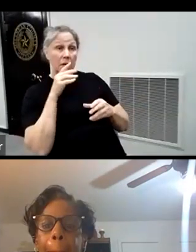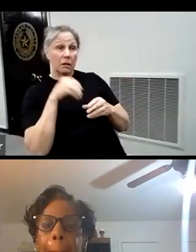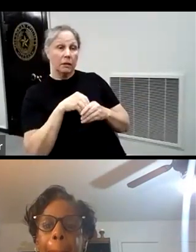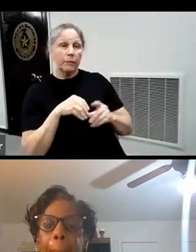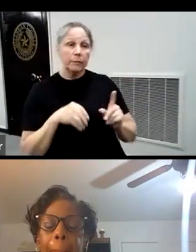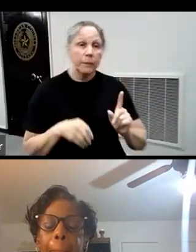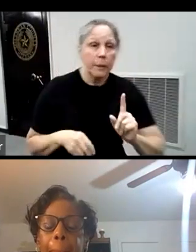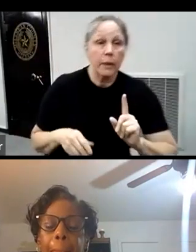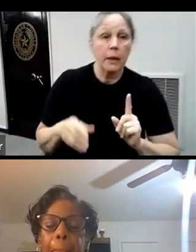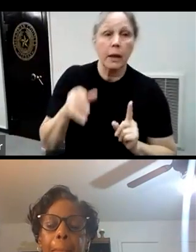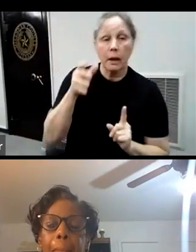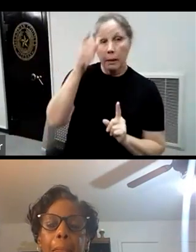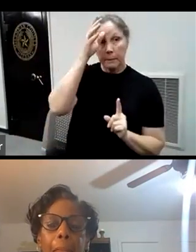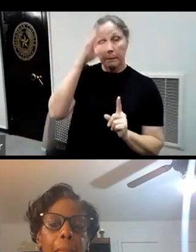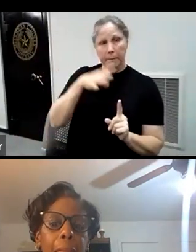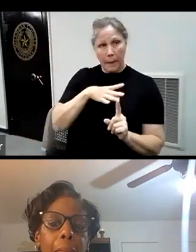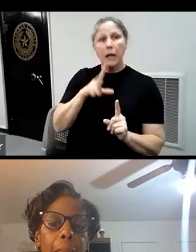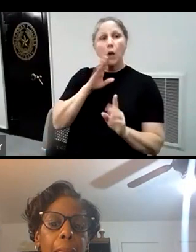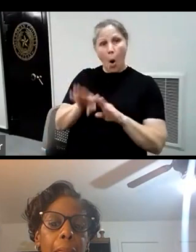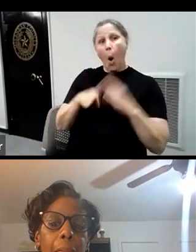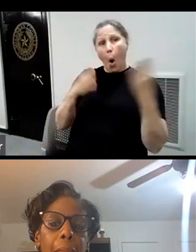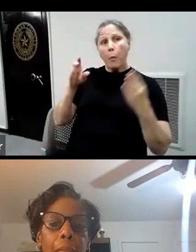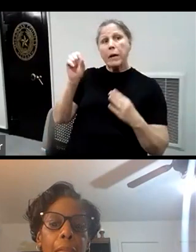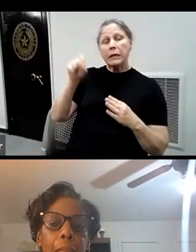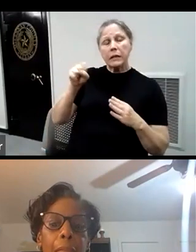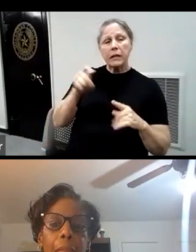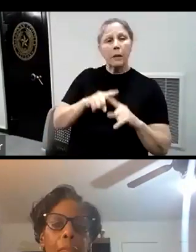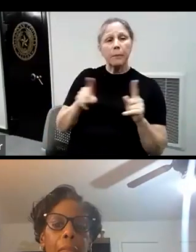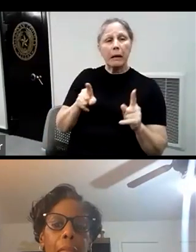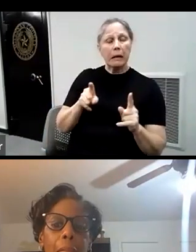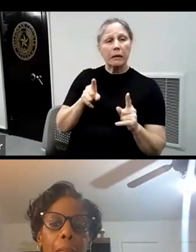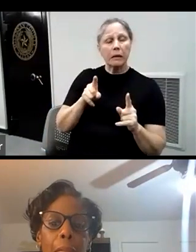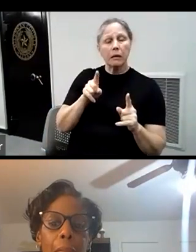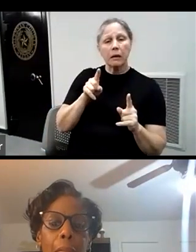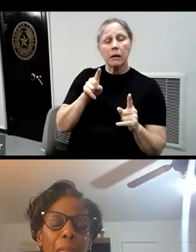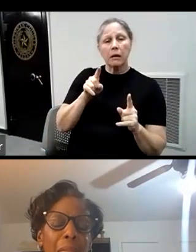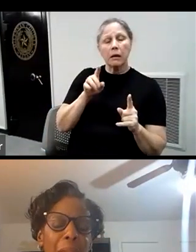Well, they're open. We just didn't include the